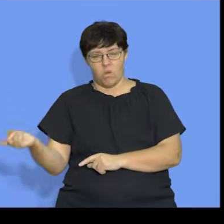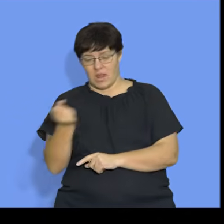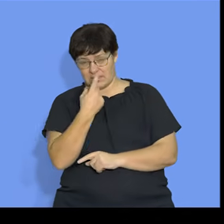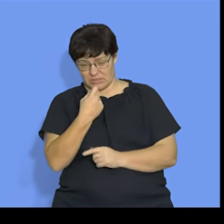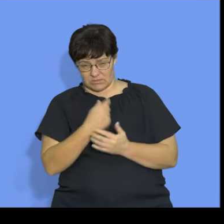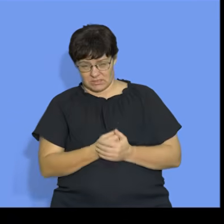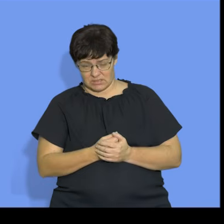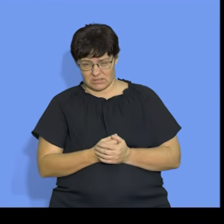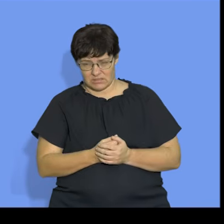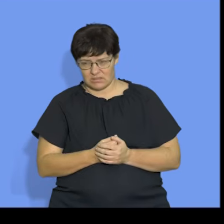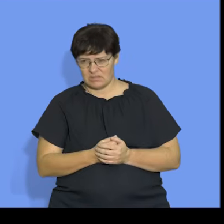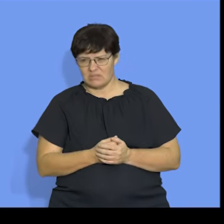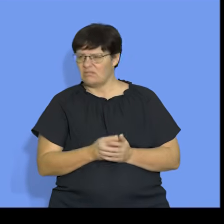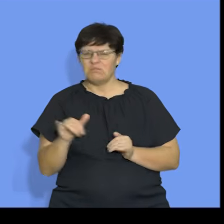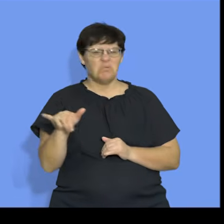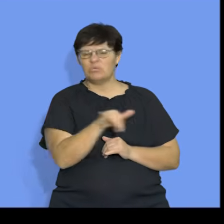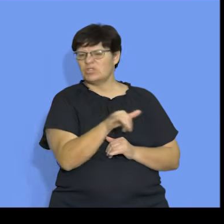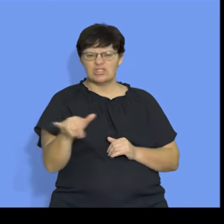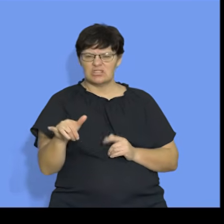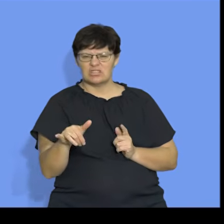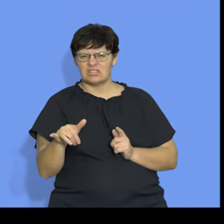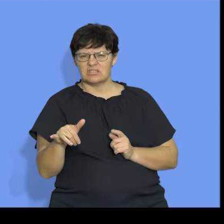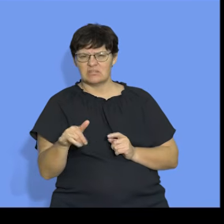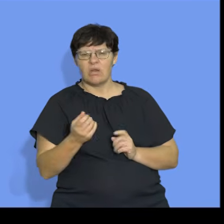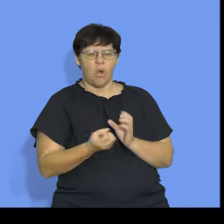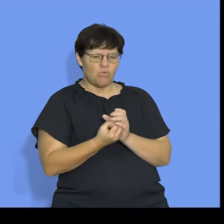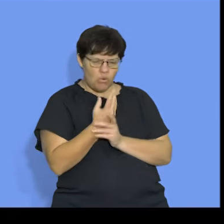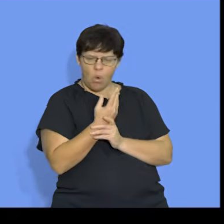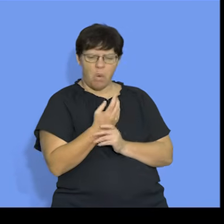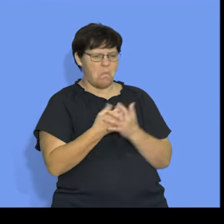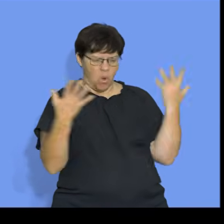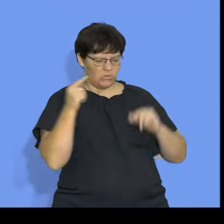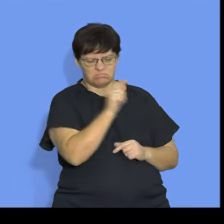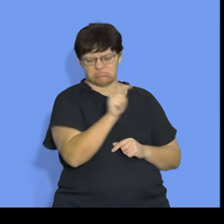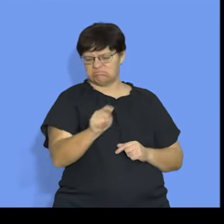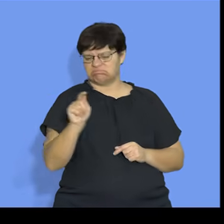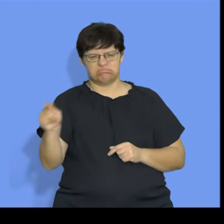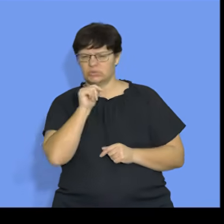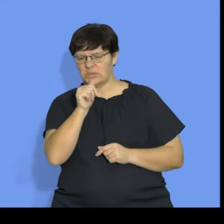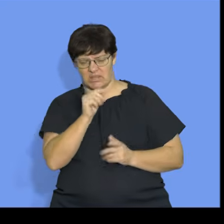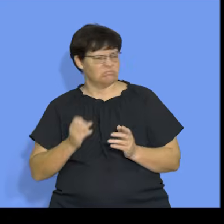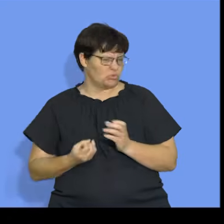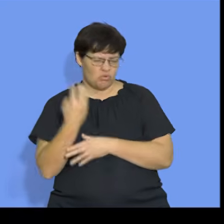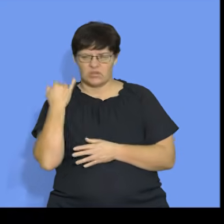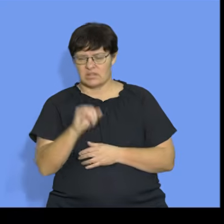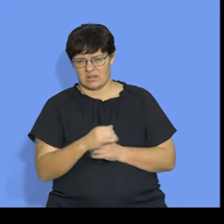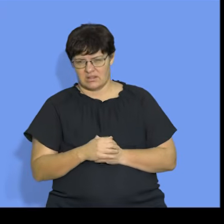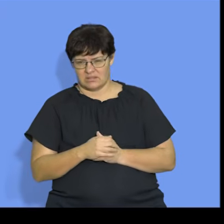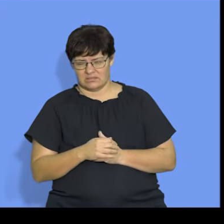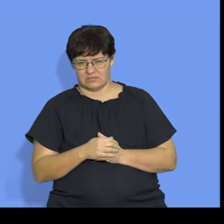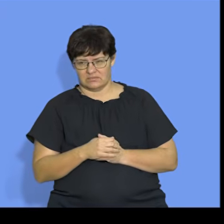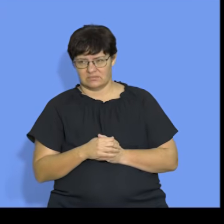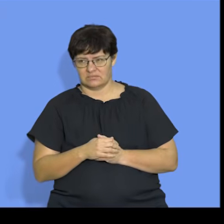other words, which one did grow the most? So if we have a look, it says it was most